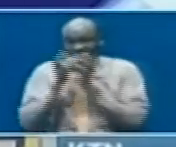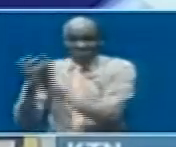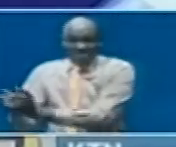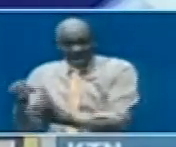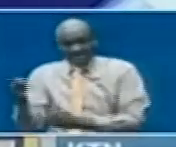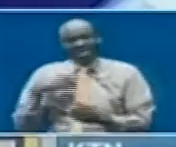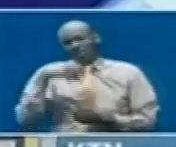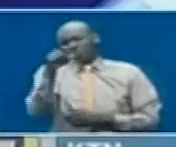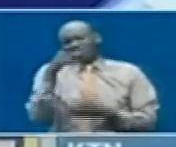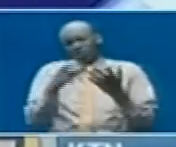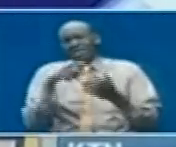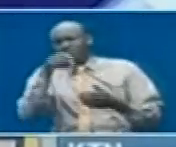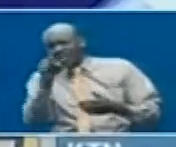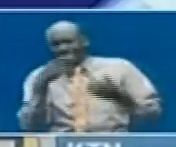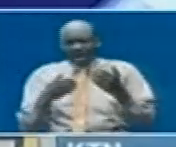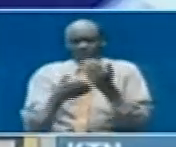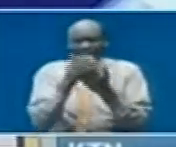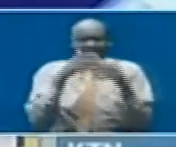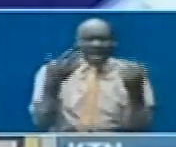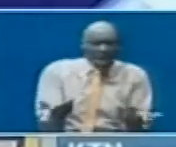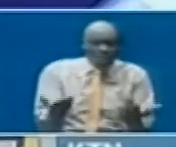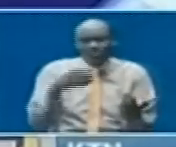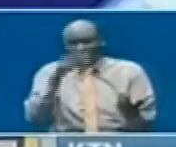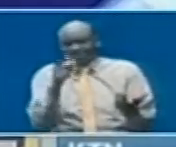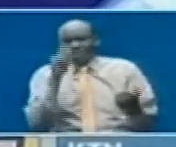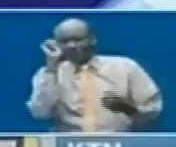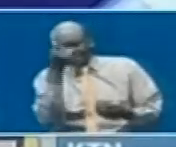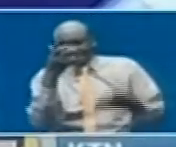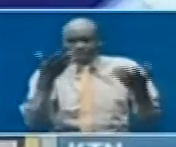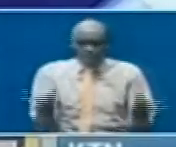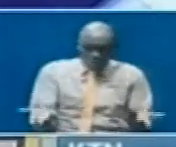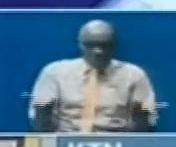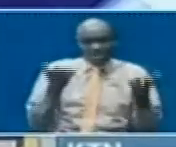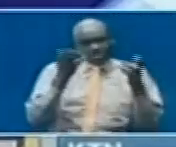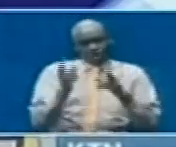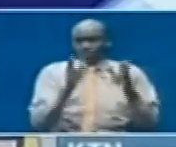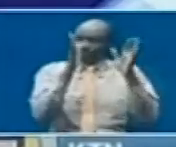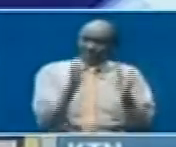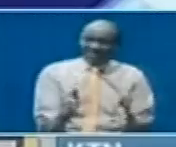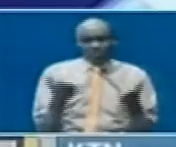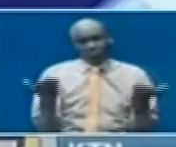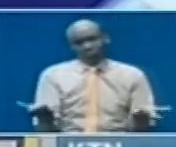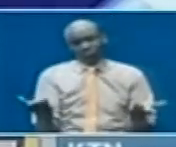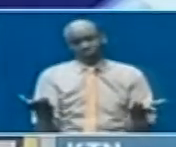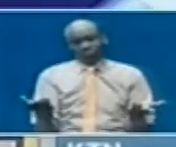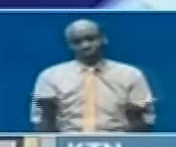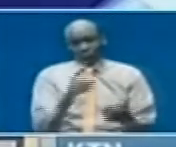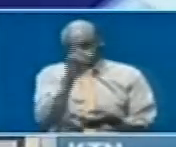like? Was he treated as a dignitary, or was he treated like just like a normal kind of